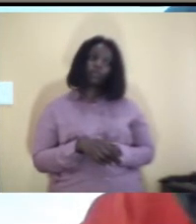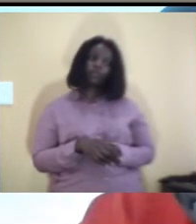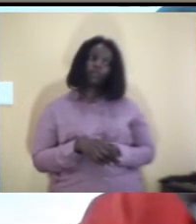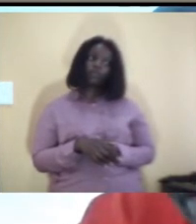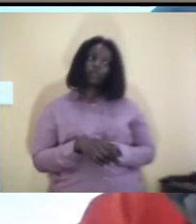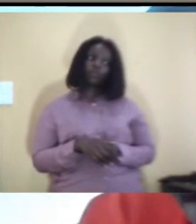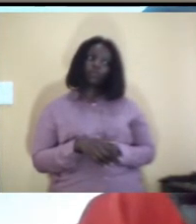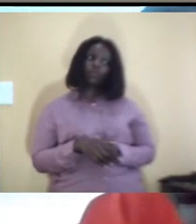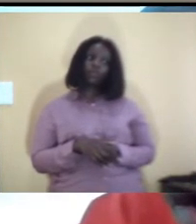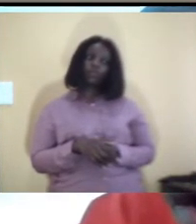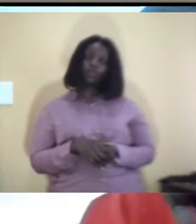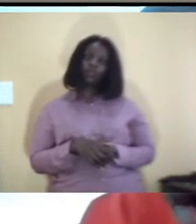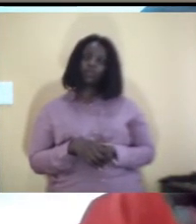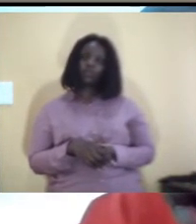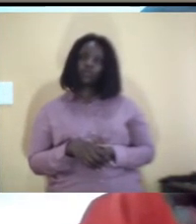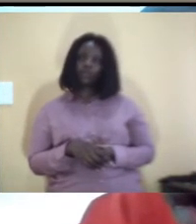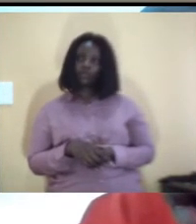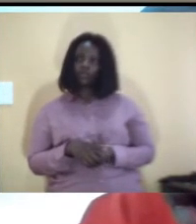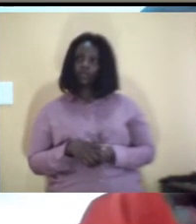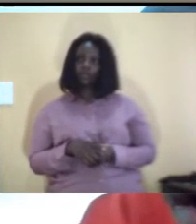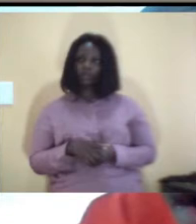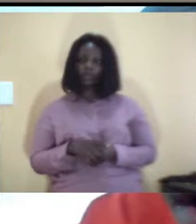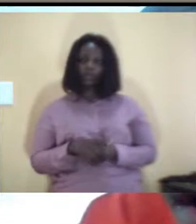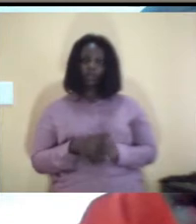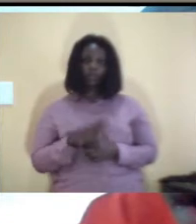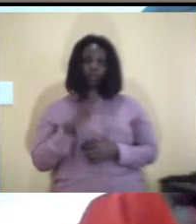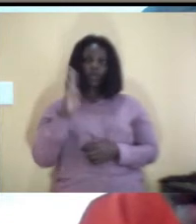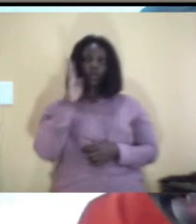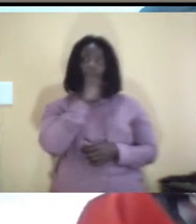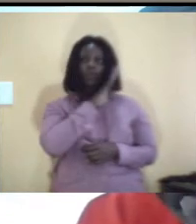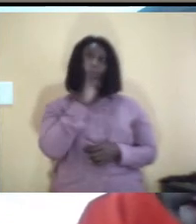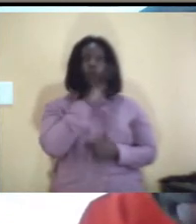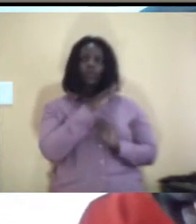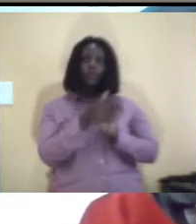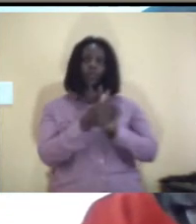out expertise and support for.